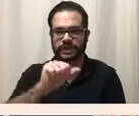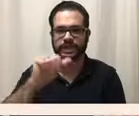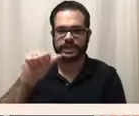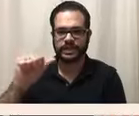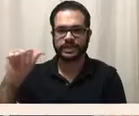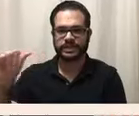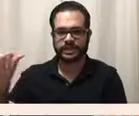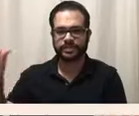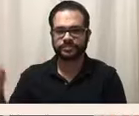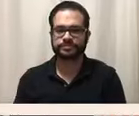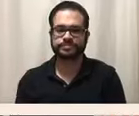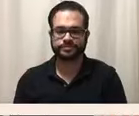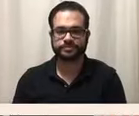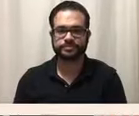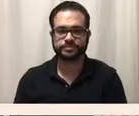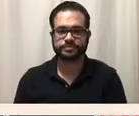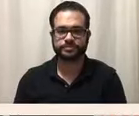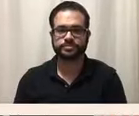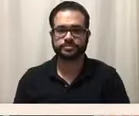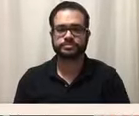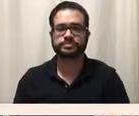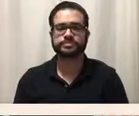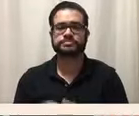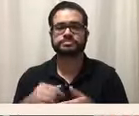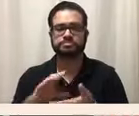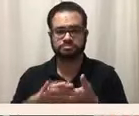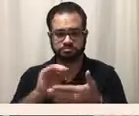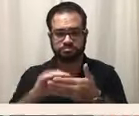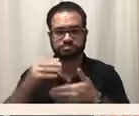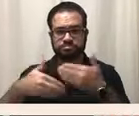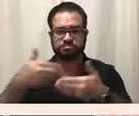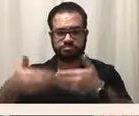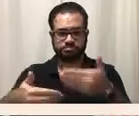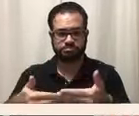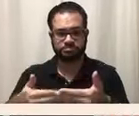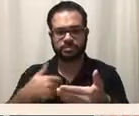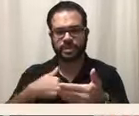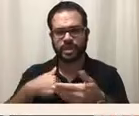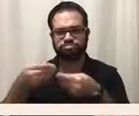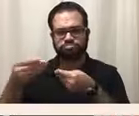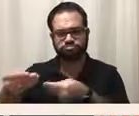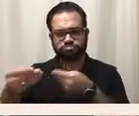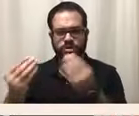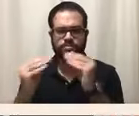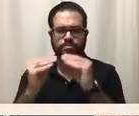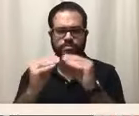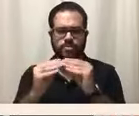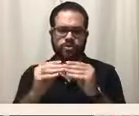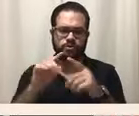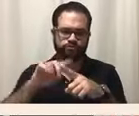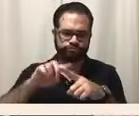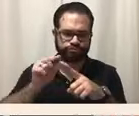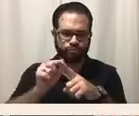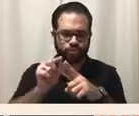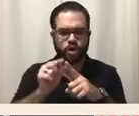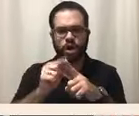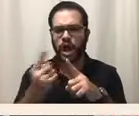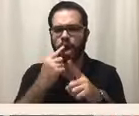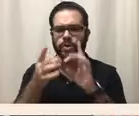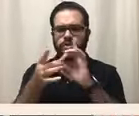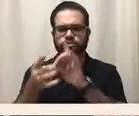As the sessions continued, I started to provide him with more vocabulary, and I always paired it with sign